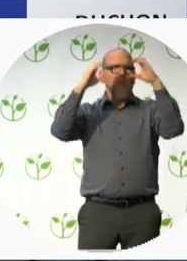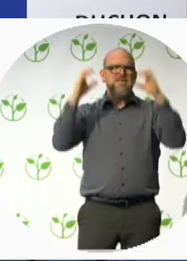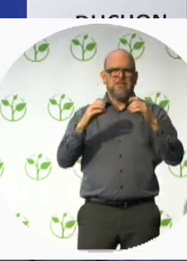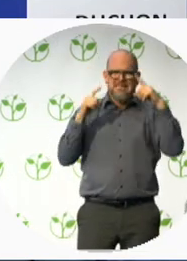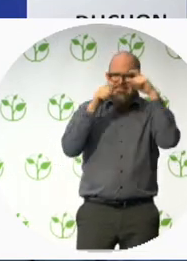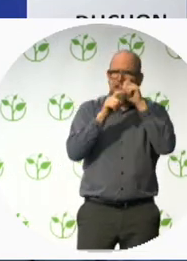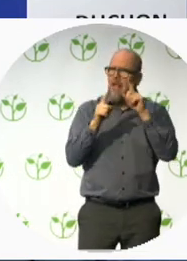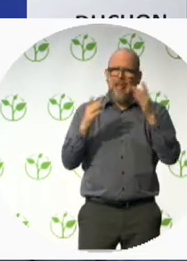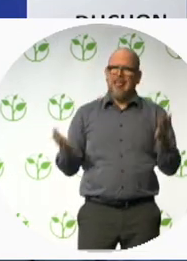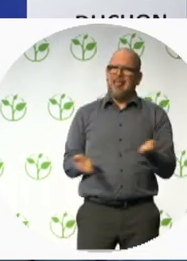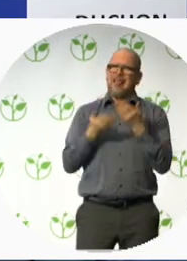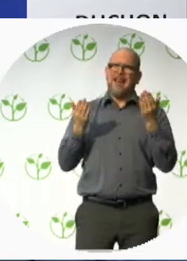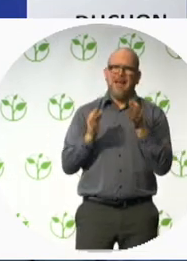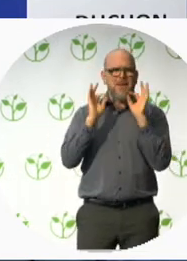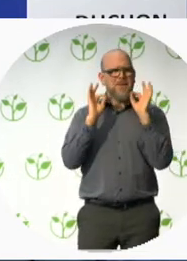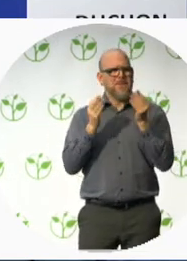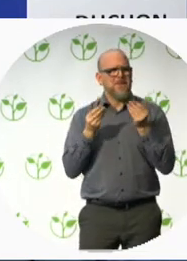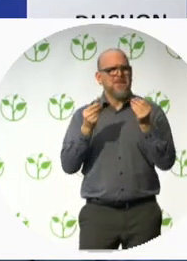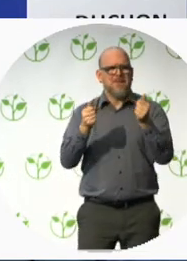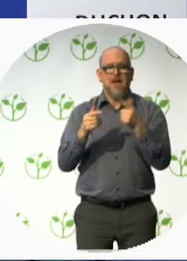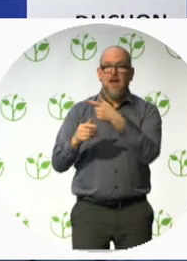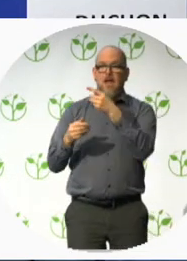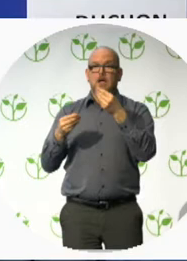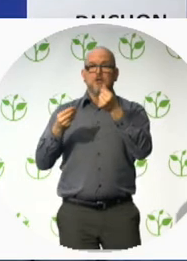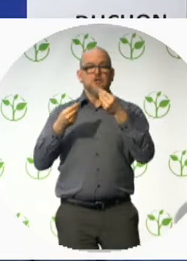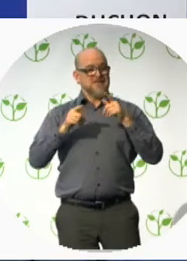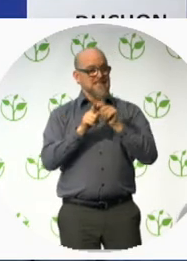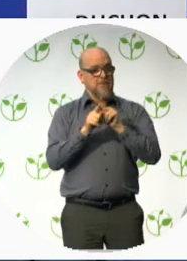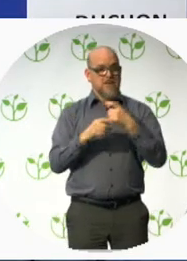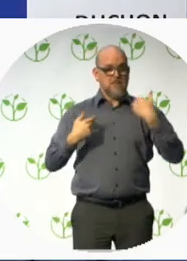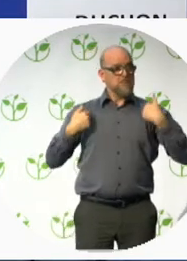your banking from where and when you want.